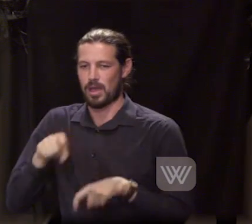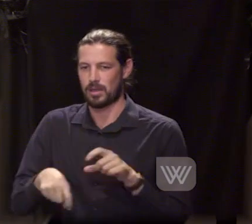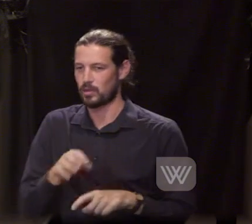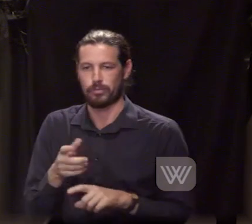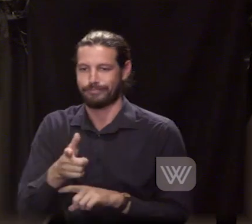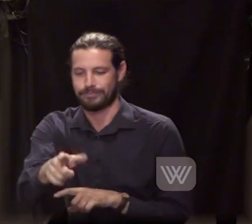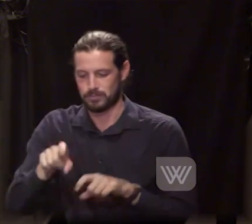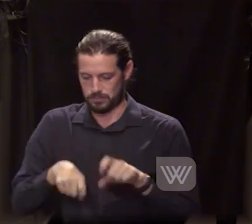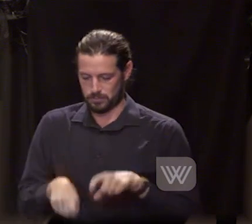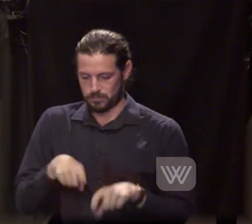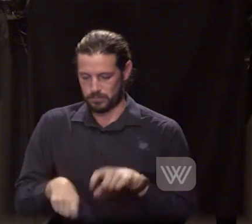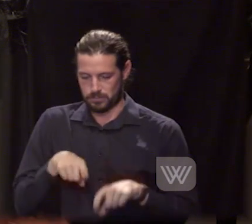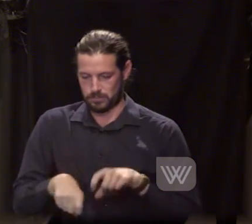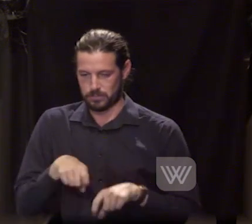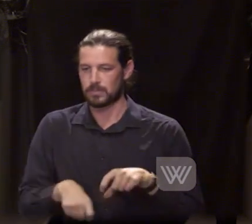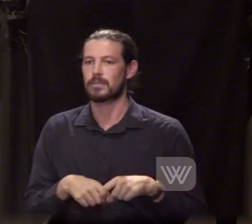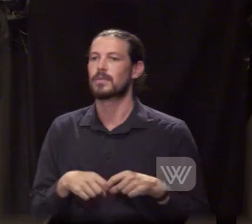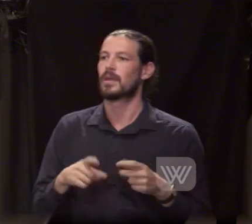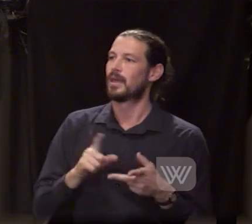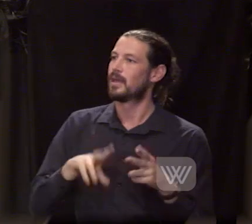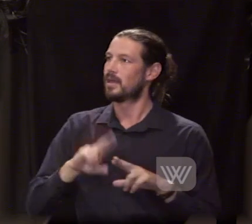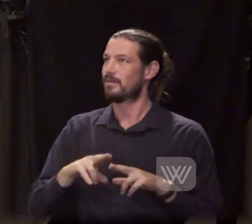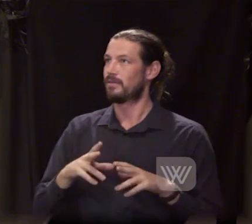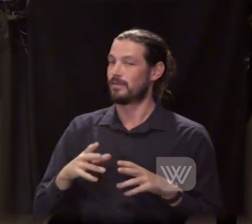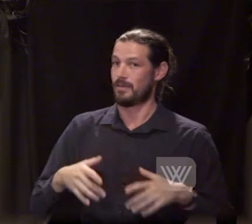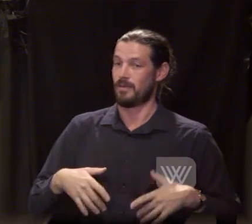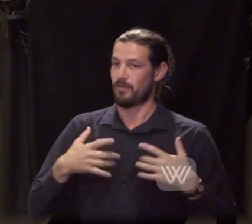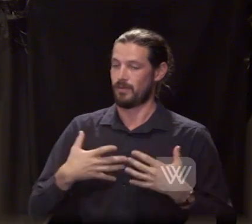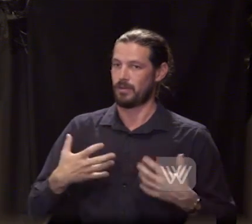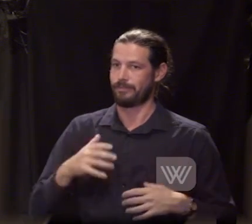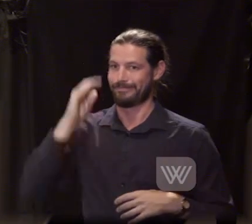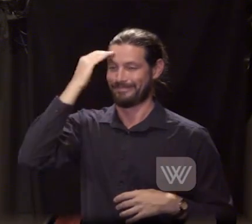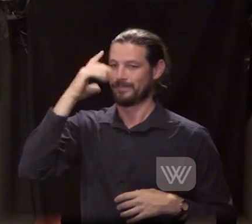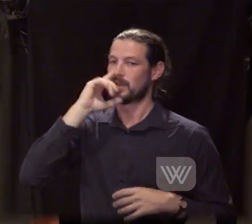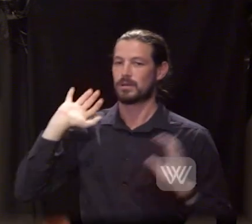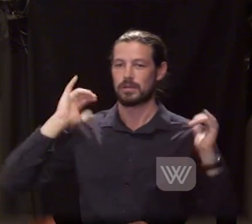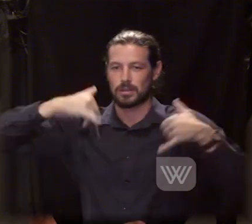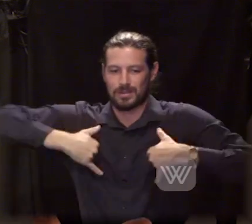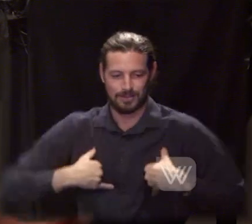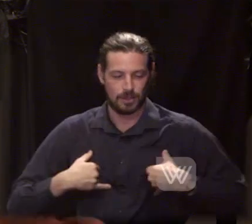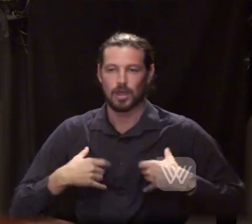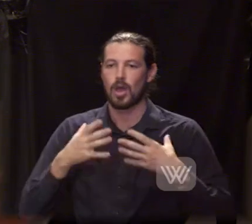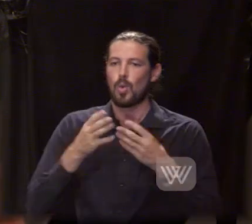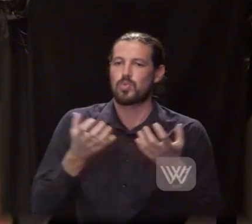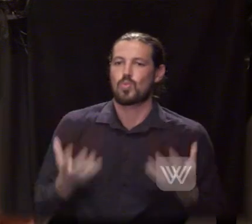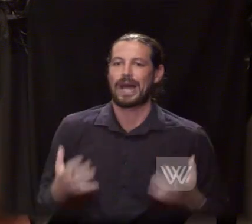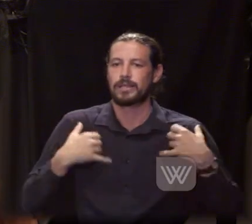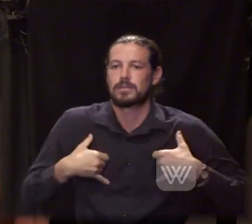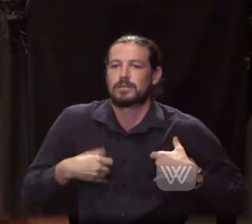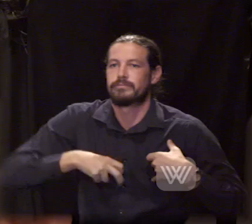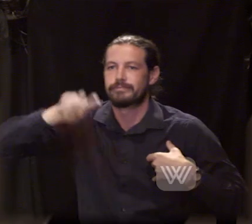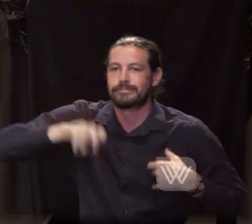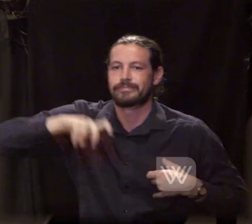And if you're feeling really ambitious, you could put on a backpack that had weights in it and run up and down the stairs. But that makes the dome shake, and so people got kind of